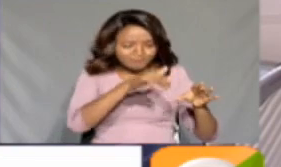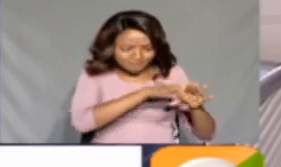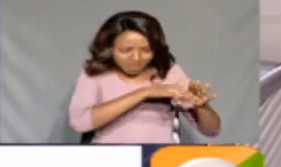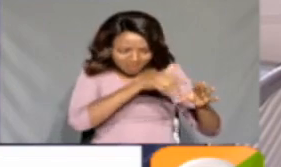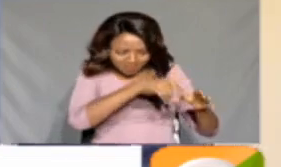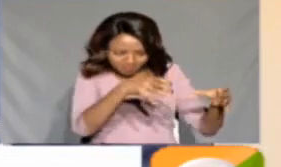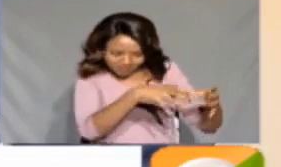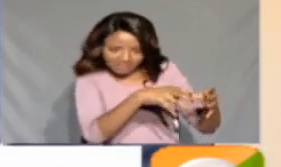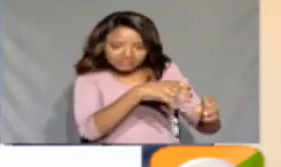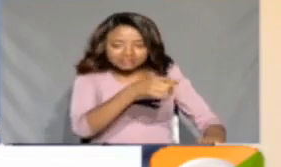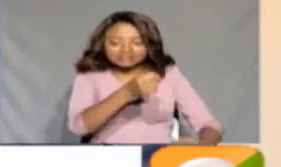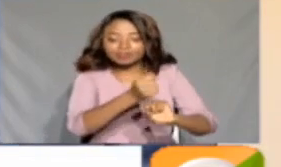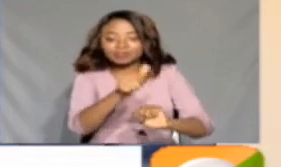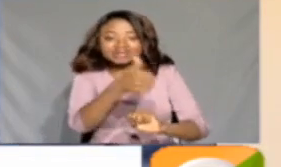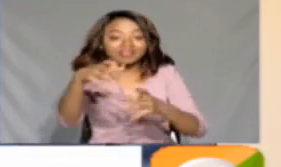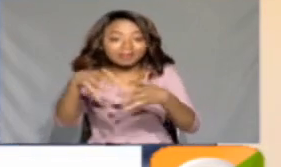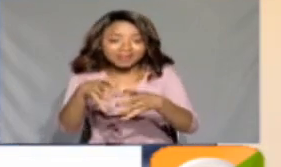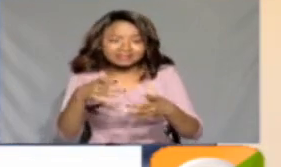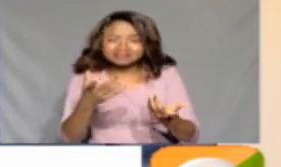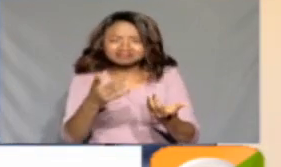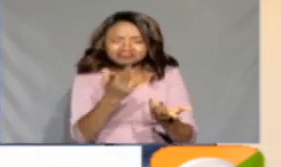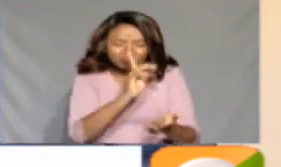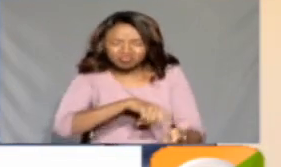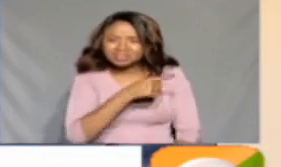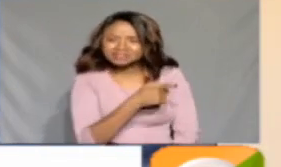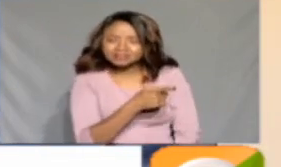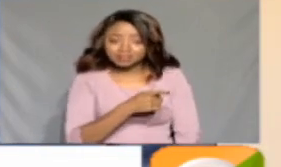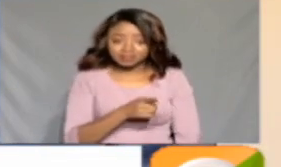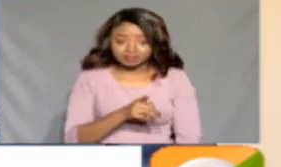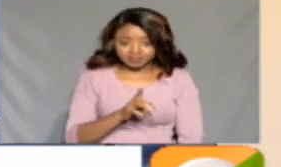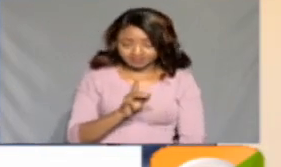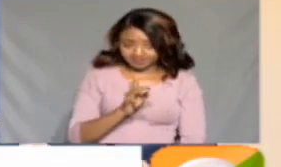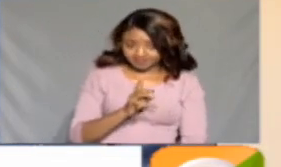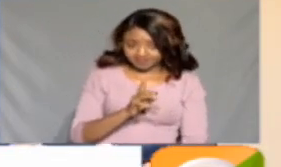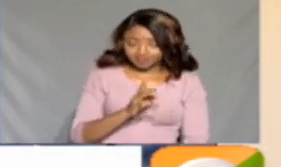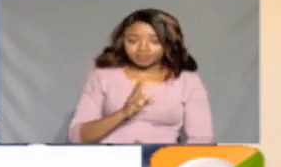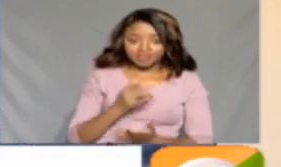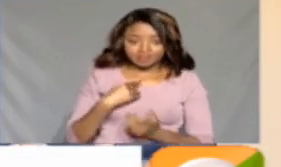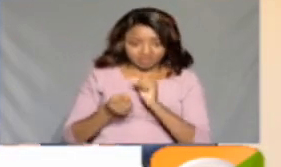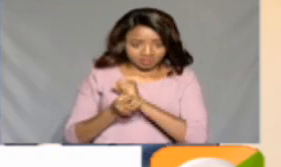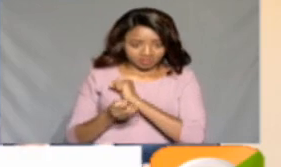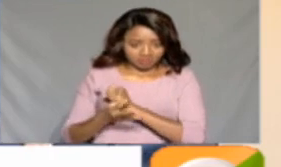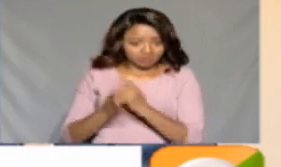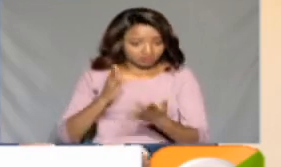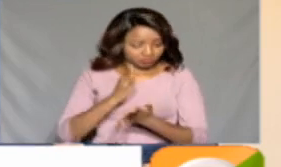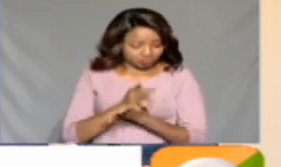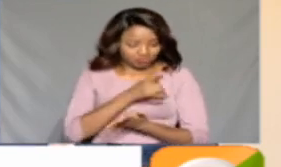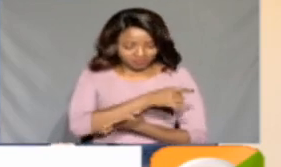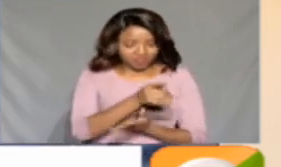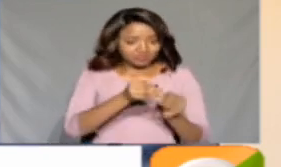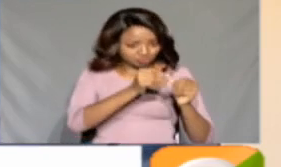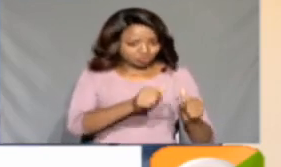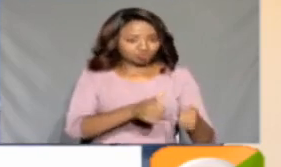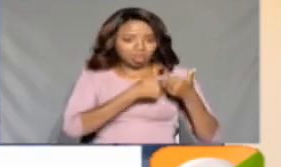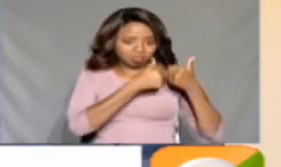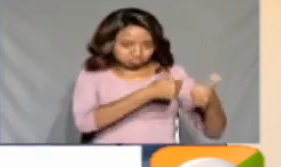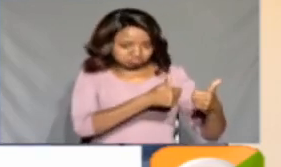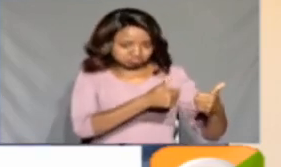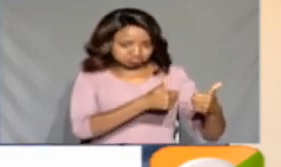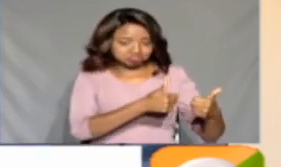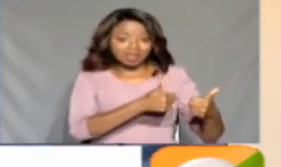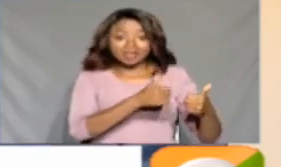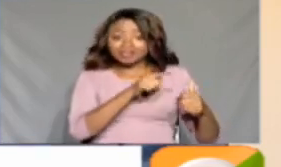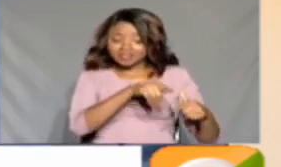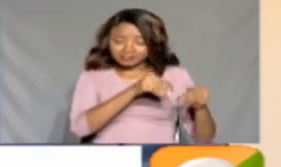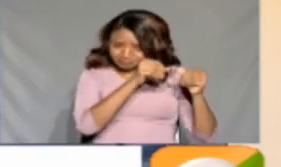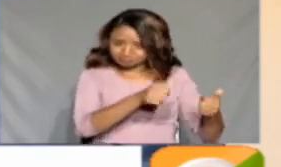explain that to you. We can take that avenue. But first of all, we'll only take that avenue after a neck. I cannot take it as Raphael